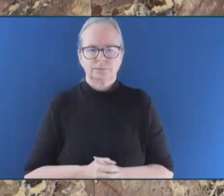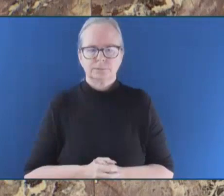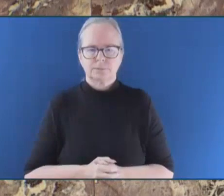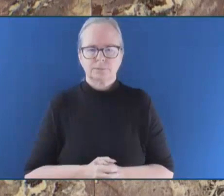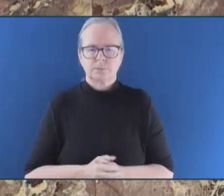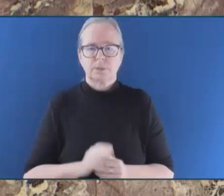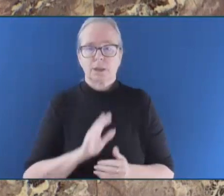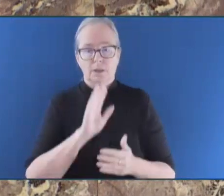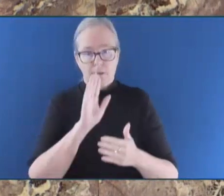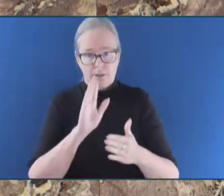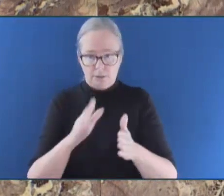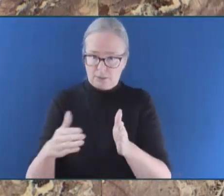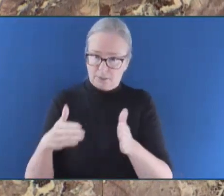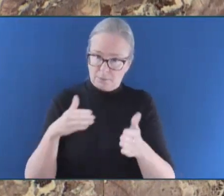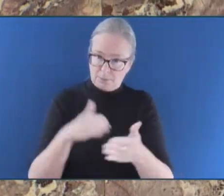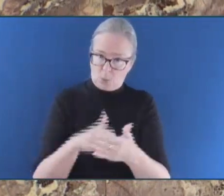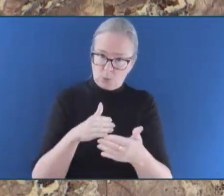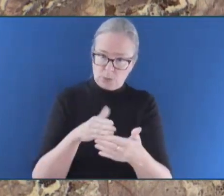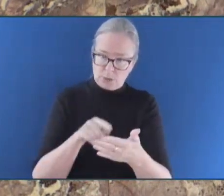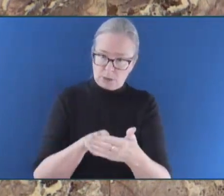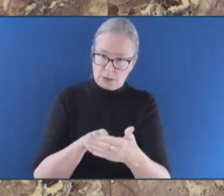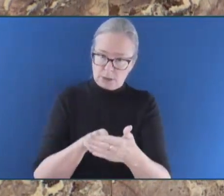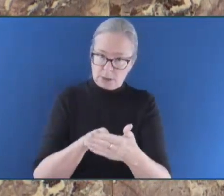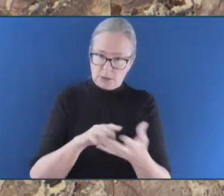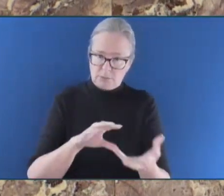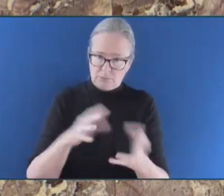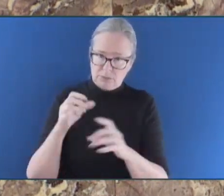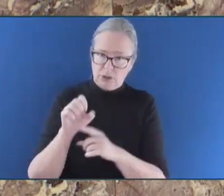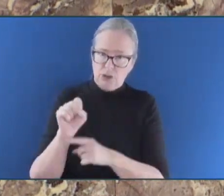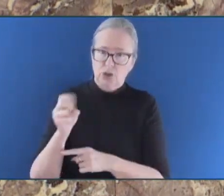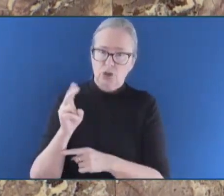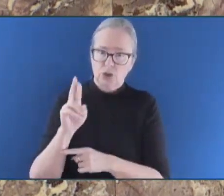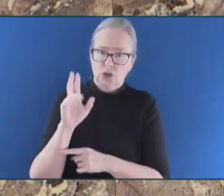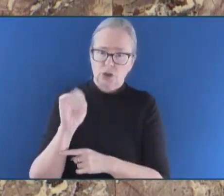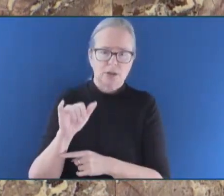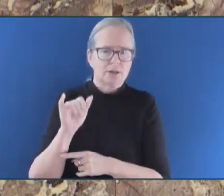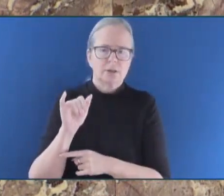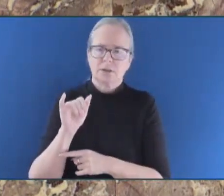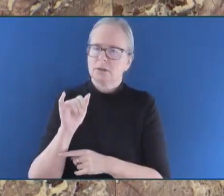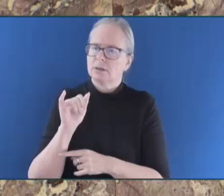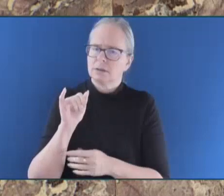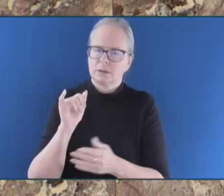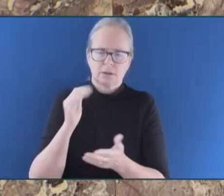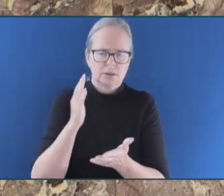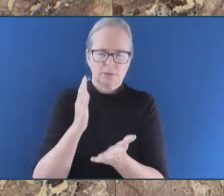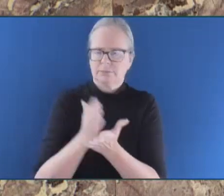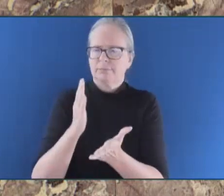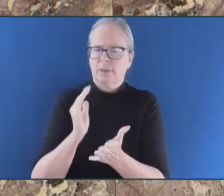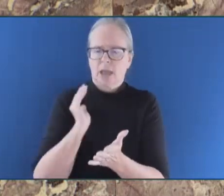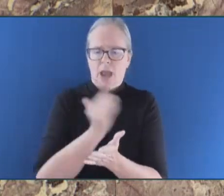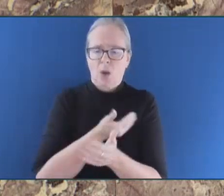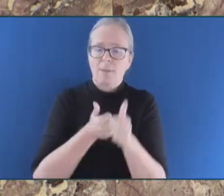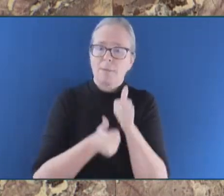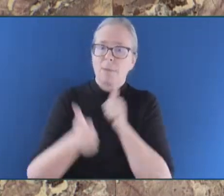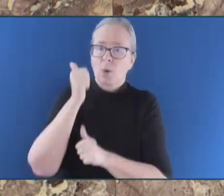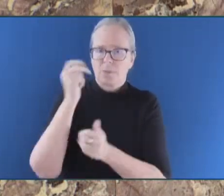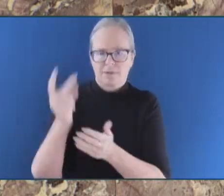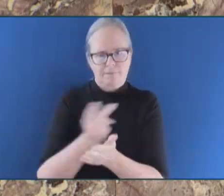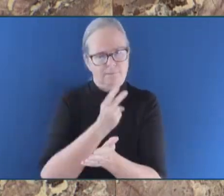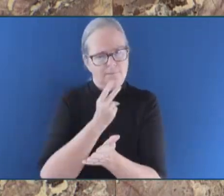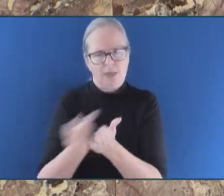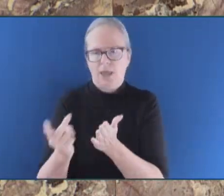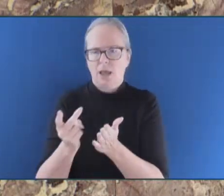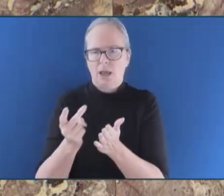by the Premier. And let me emphasize that it's a mess that's been caused by the NDP putting politics before the public good and